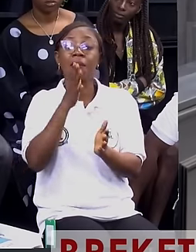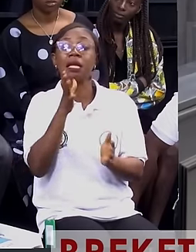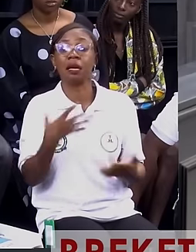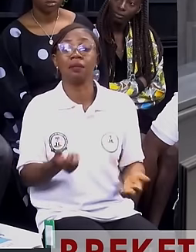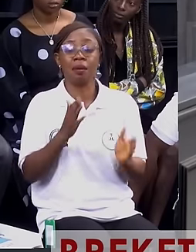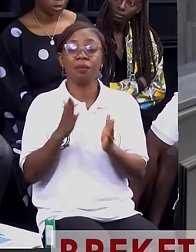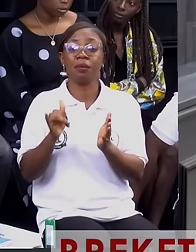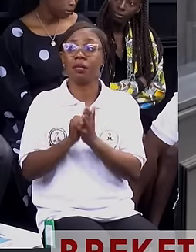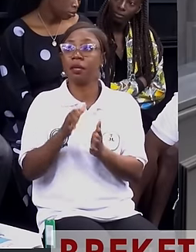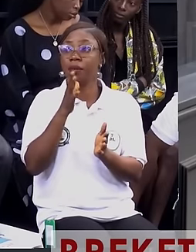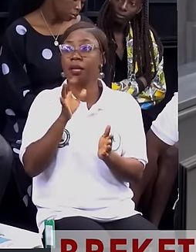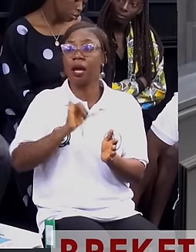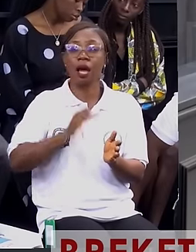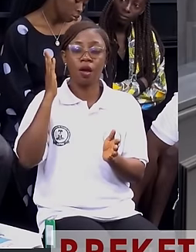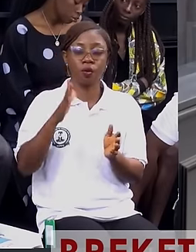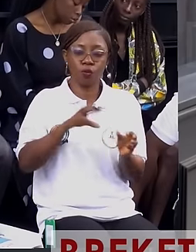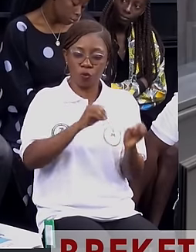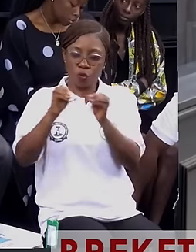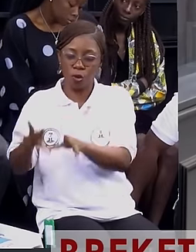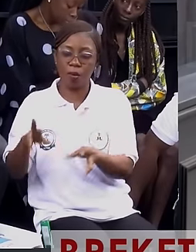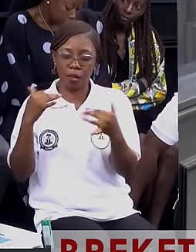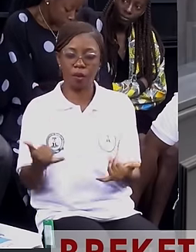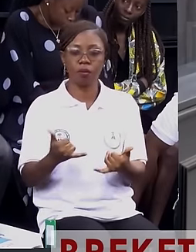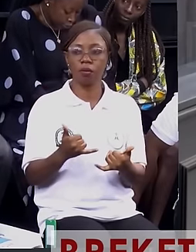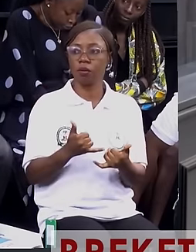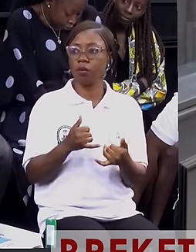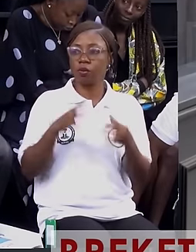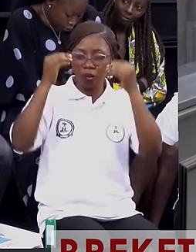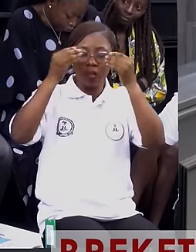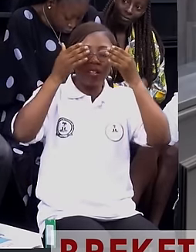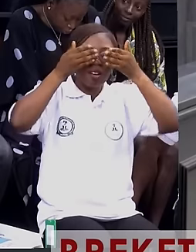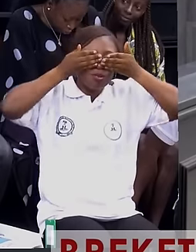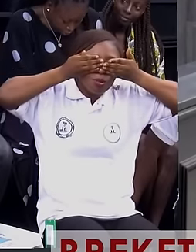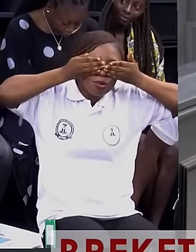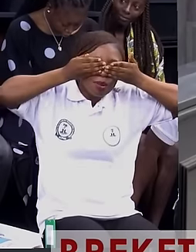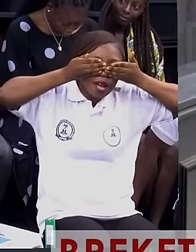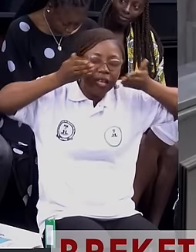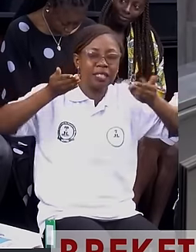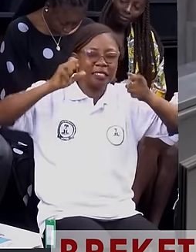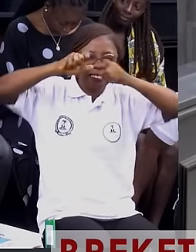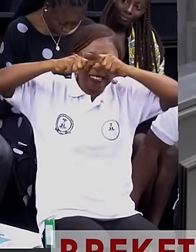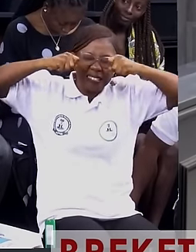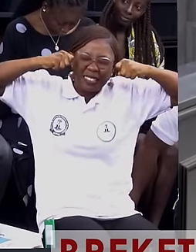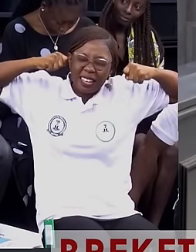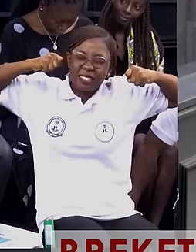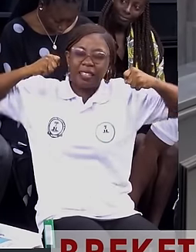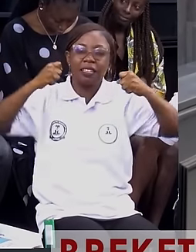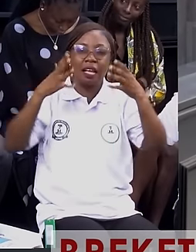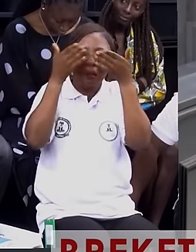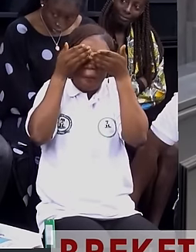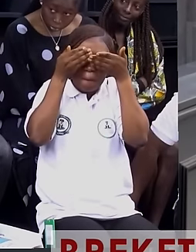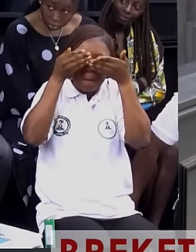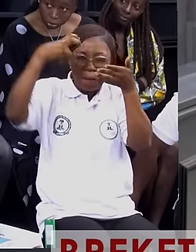prepare that, madam. I'm going to drop her now. They want to drop me. So they now held my hands tightly. They said they want to blind